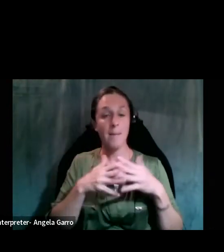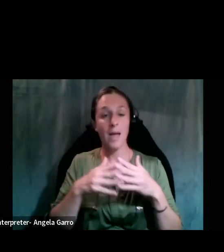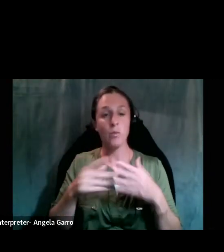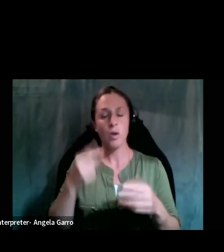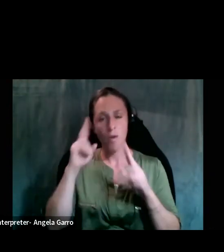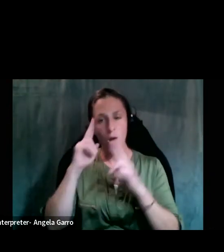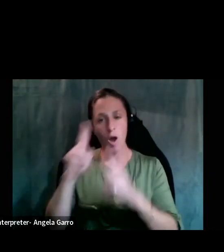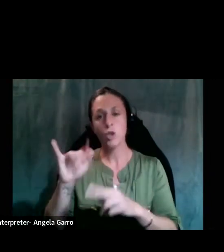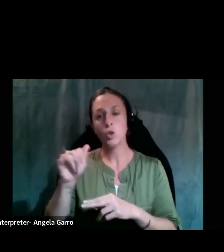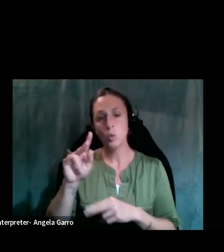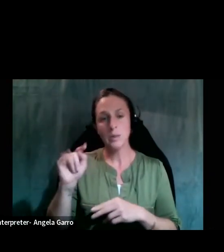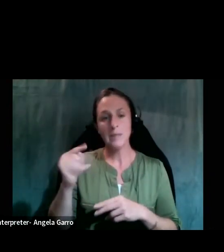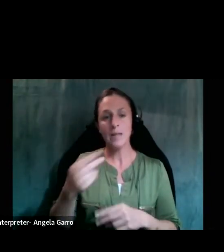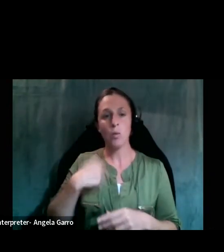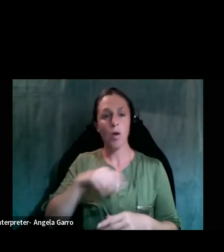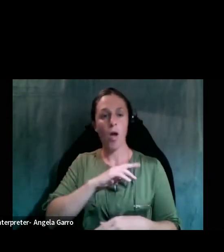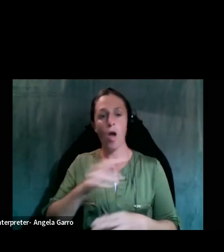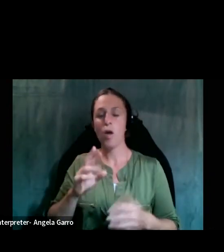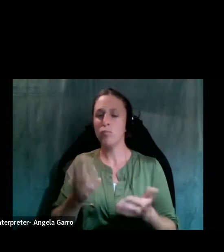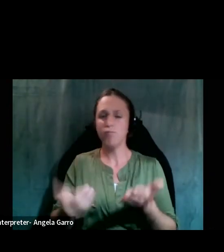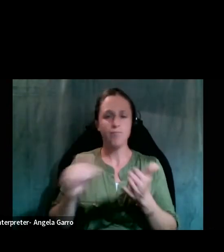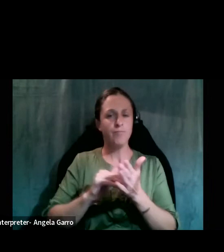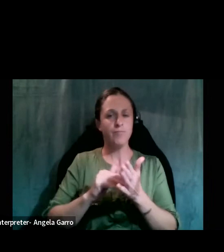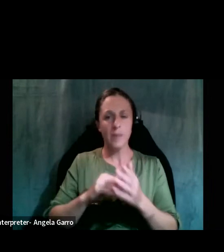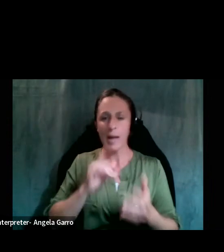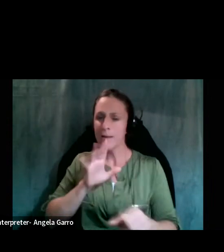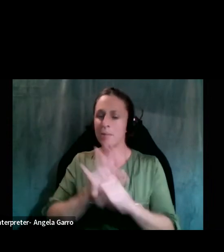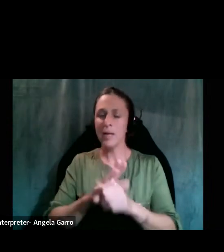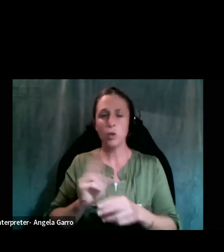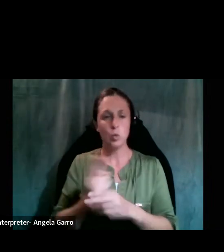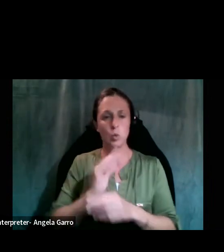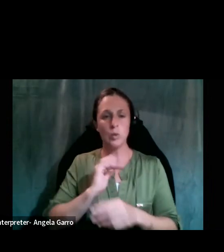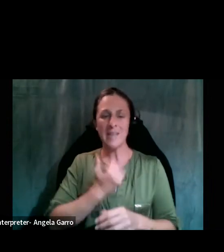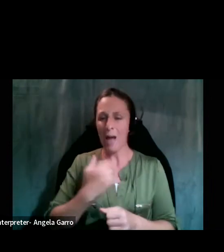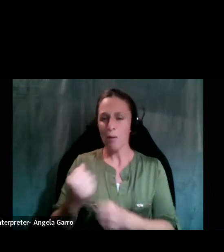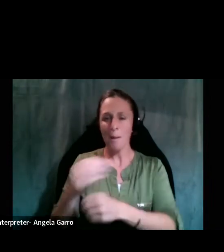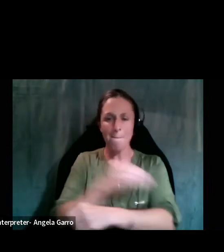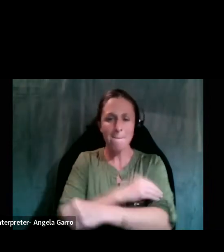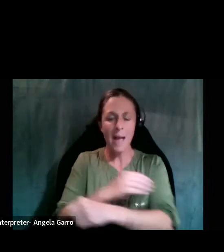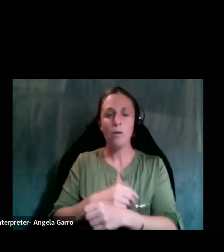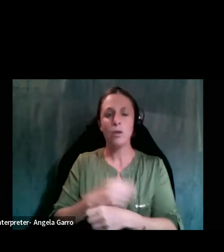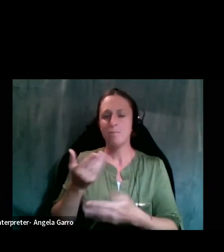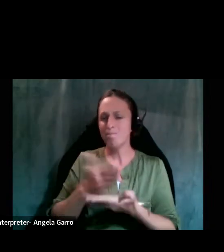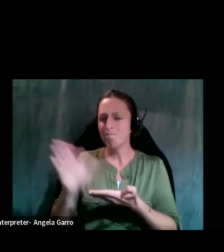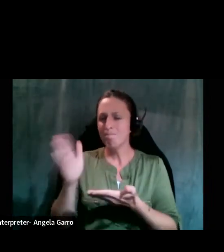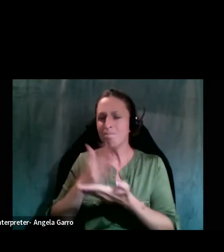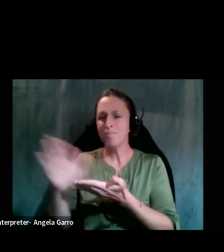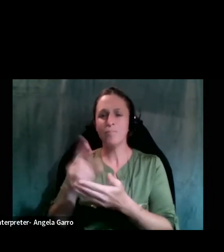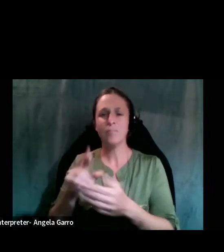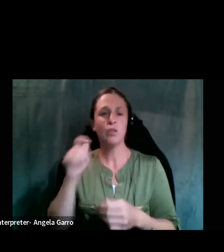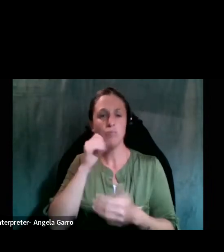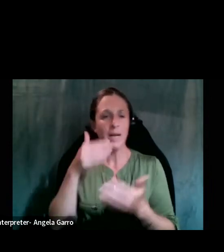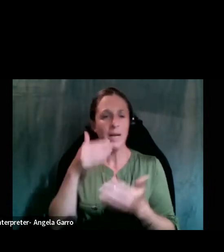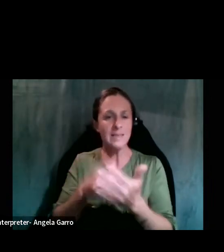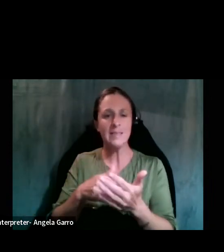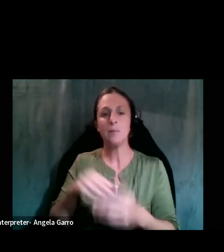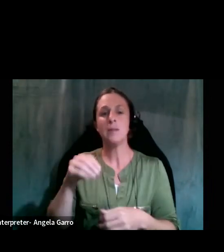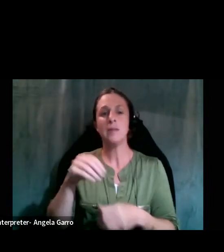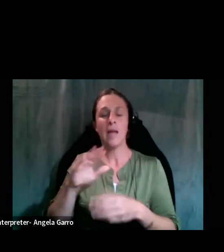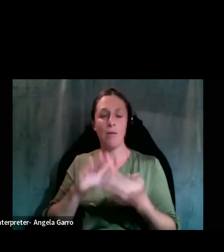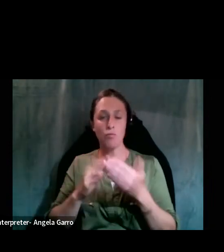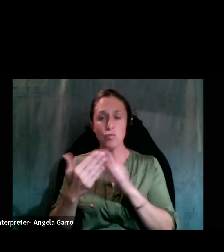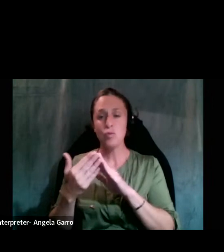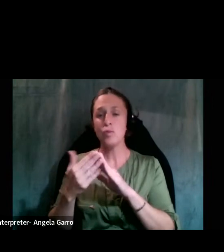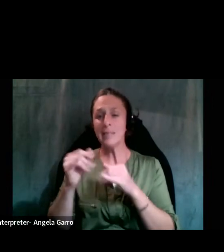all renew our commitment to use our power to stamp out racism in our communities and institutions and help